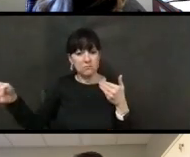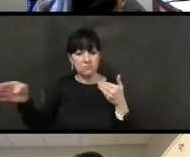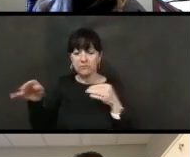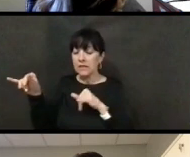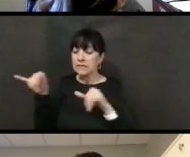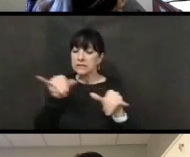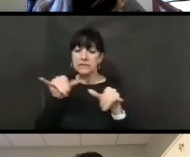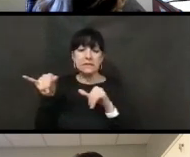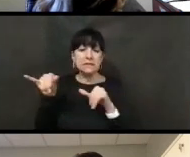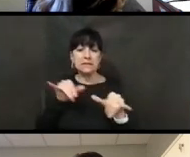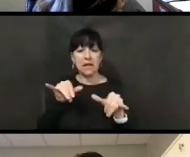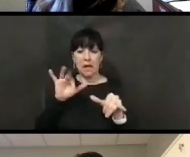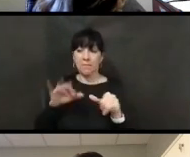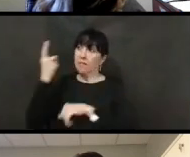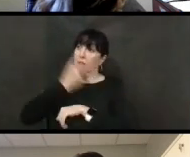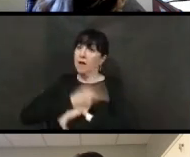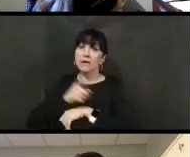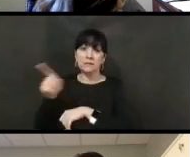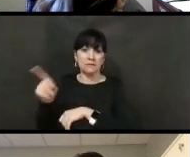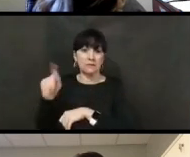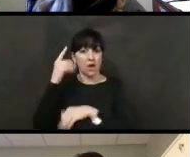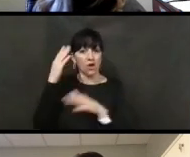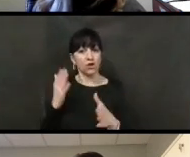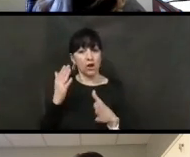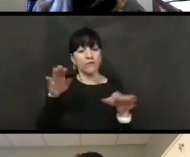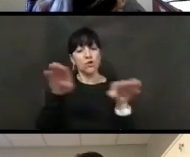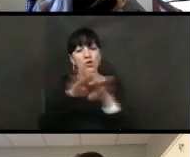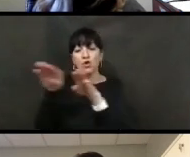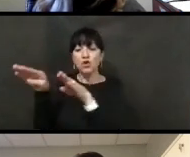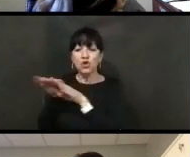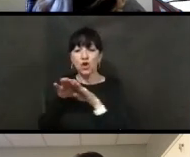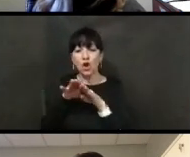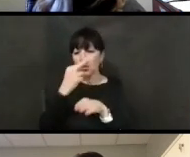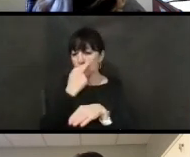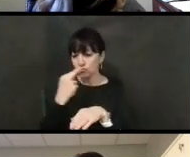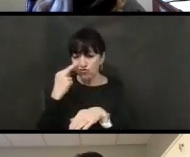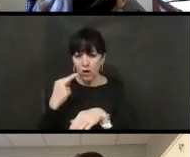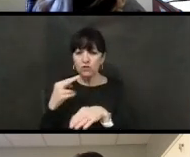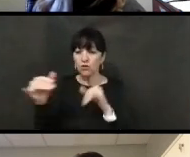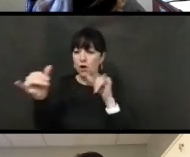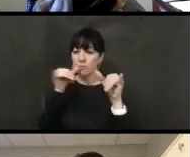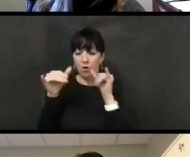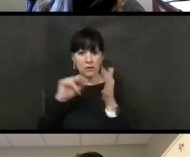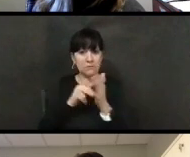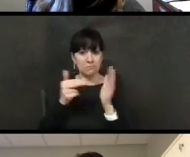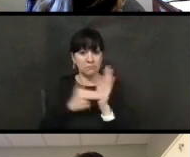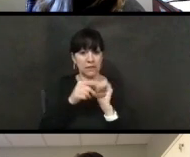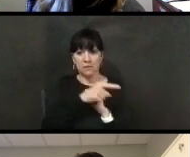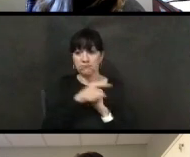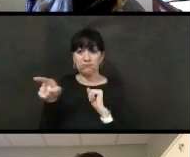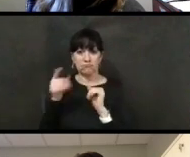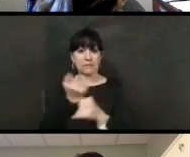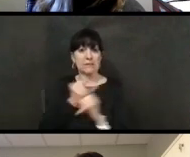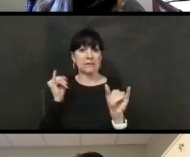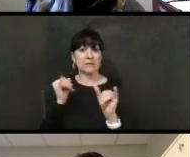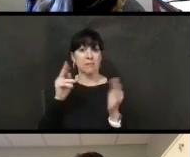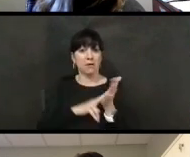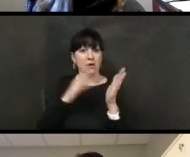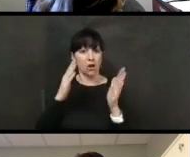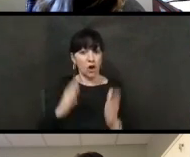bars. And so independent contractors, self-employed workers, and others would be able to apply